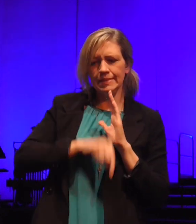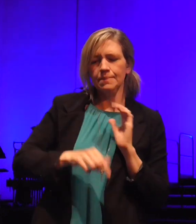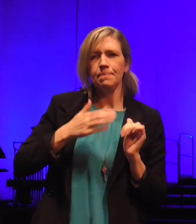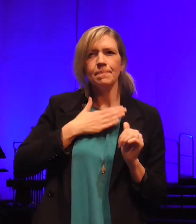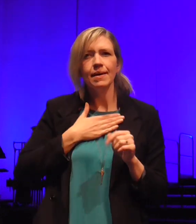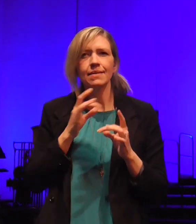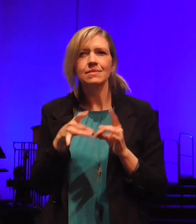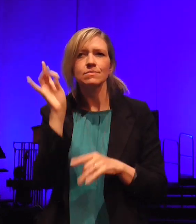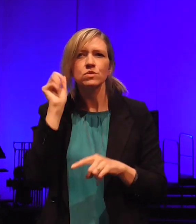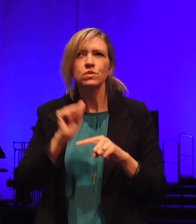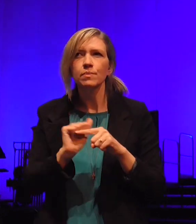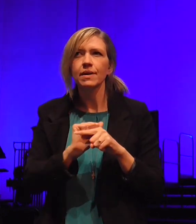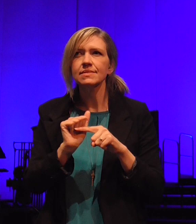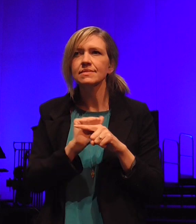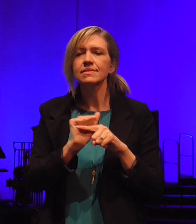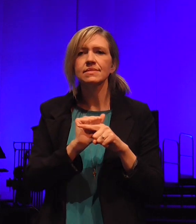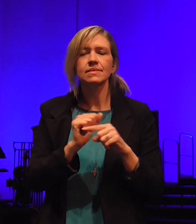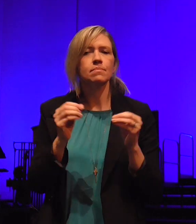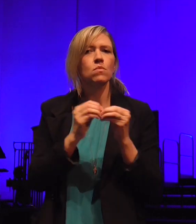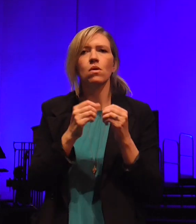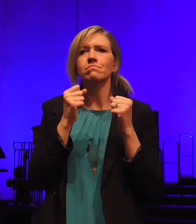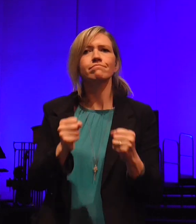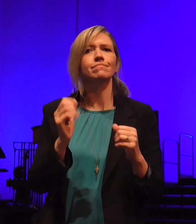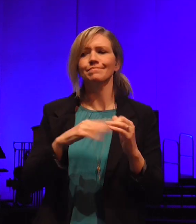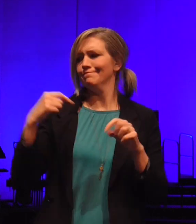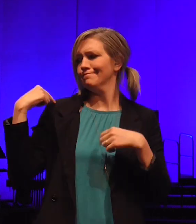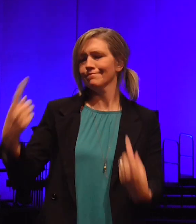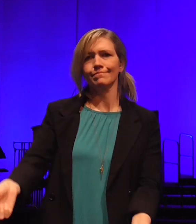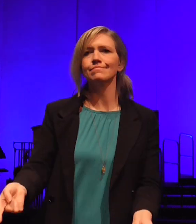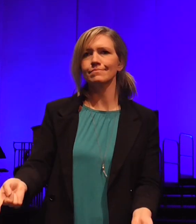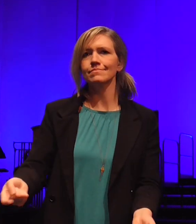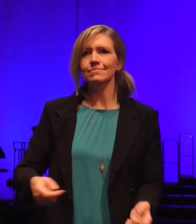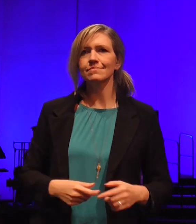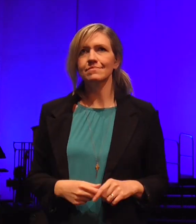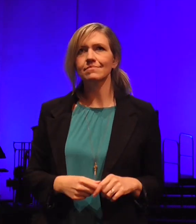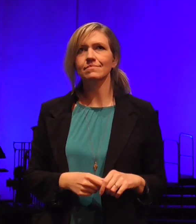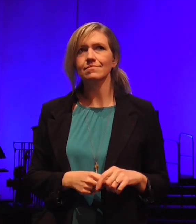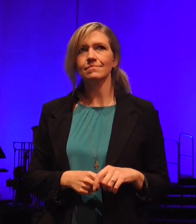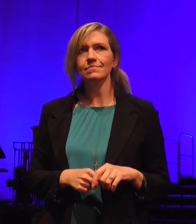own spiritual practice, greater than I ever have before.